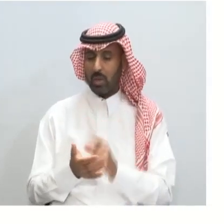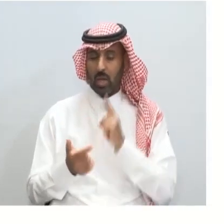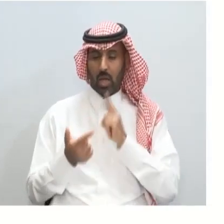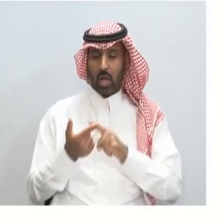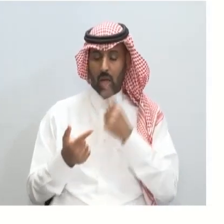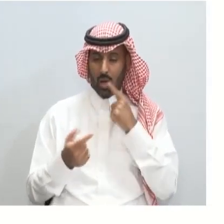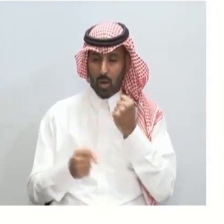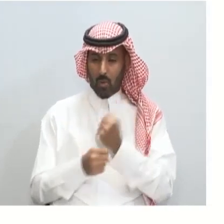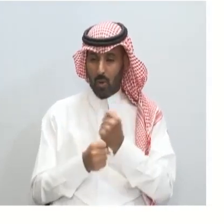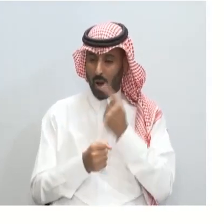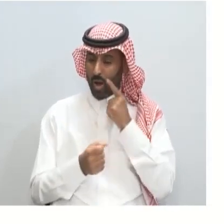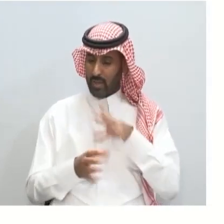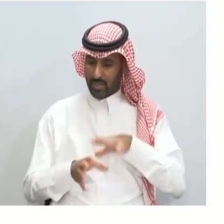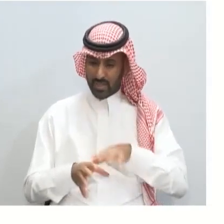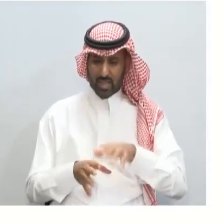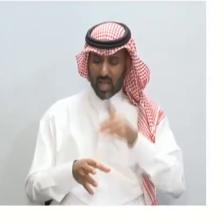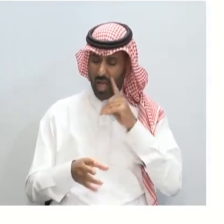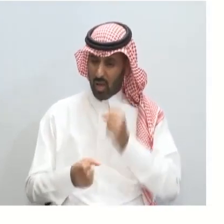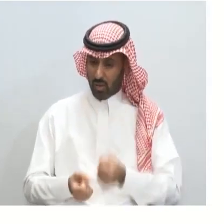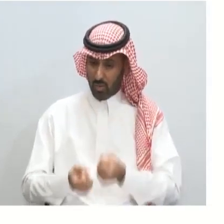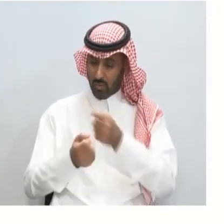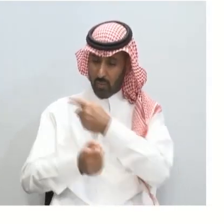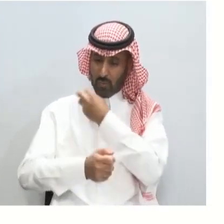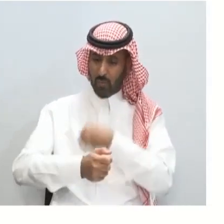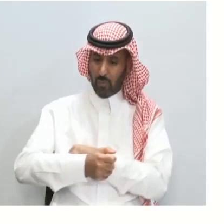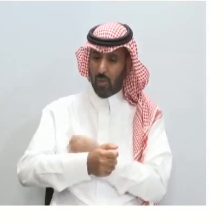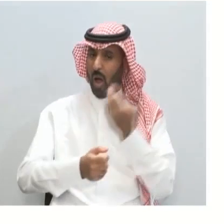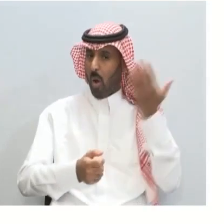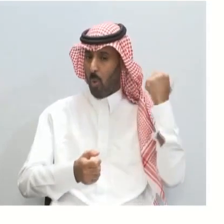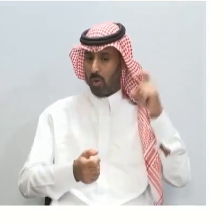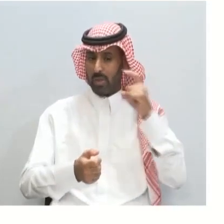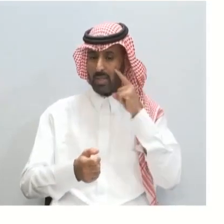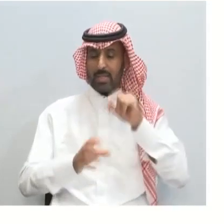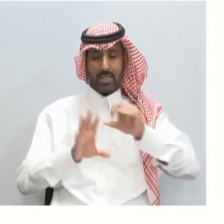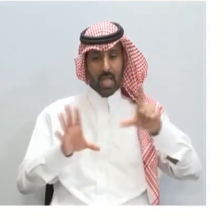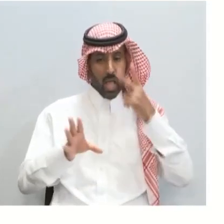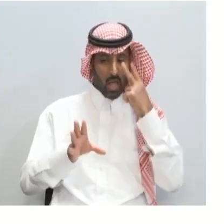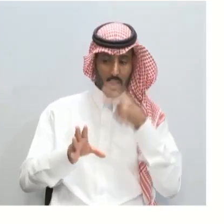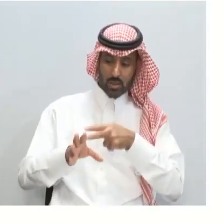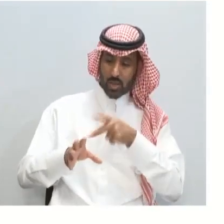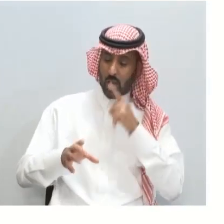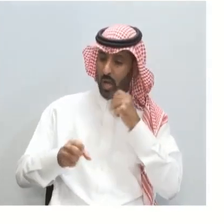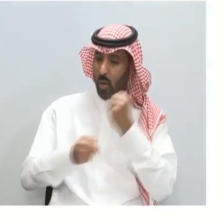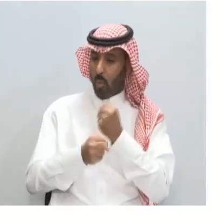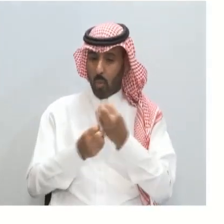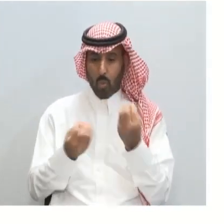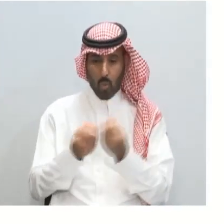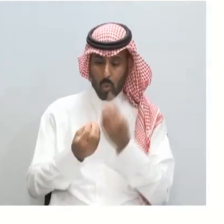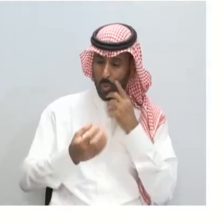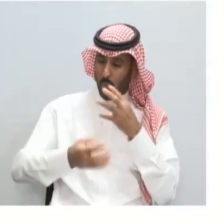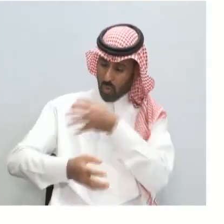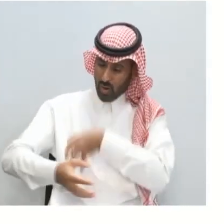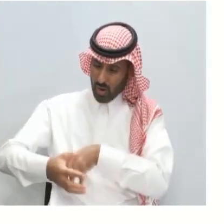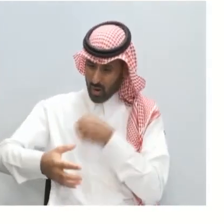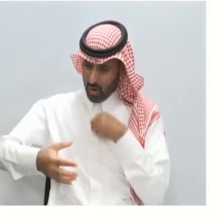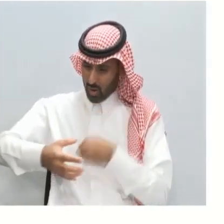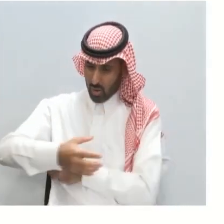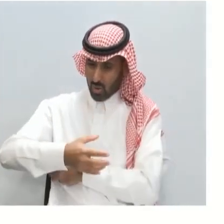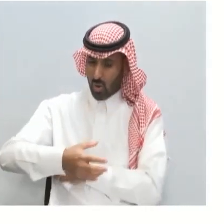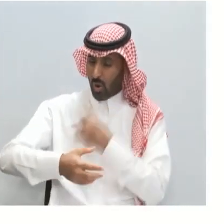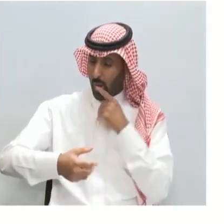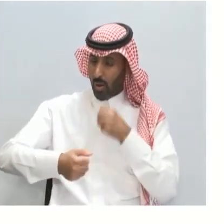I've been working at a clothing store in the mall for a month now. Last week, I saw a guy I work with stuffing a shirt into his